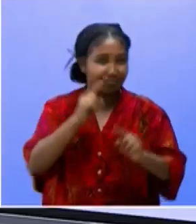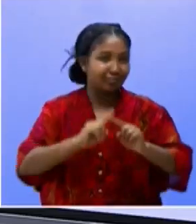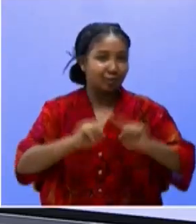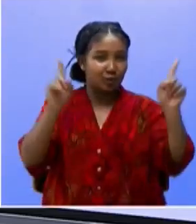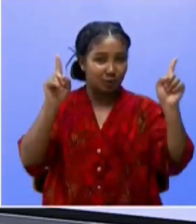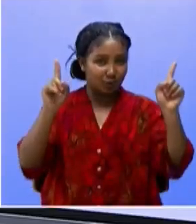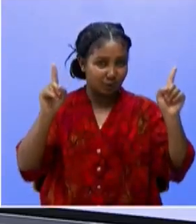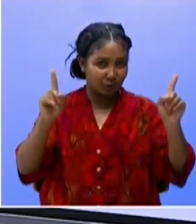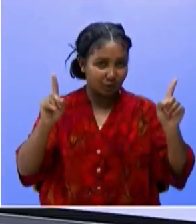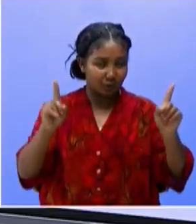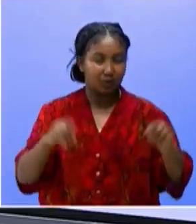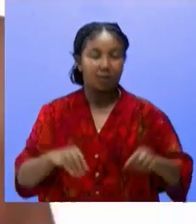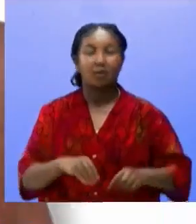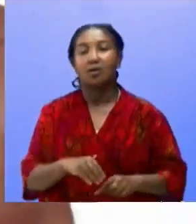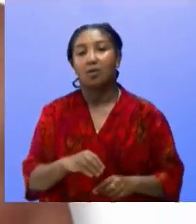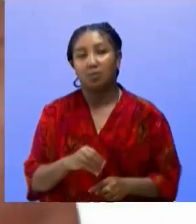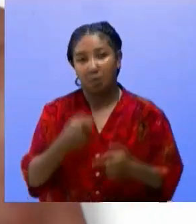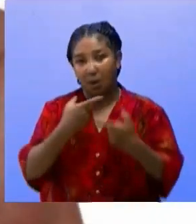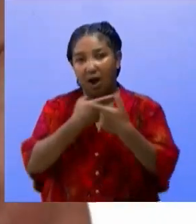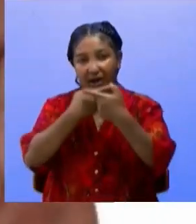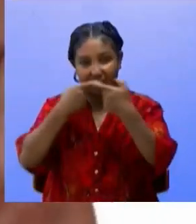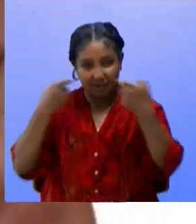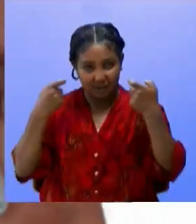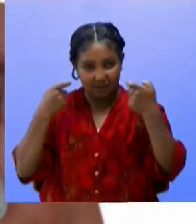opinion. Or ugly.